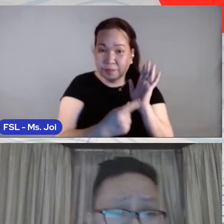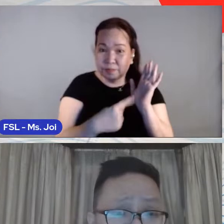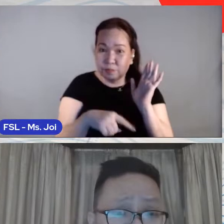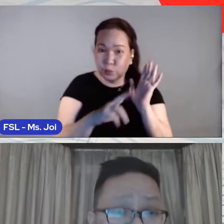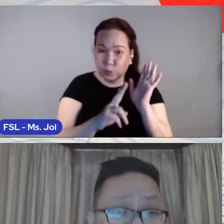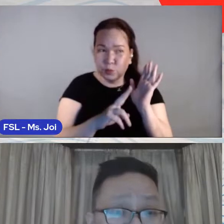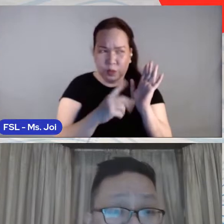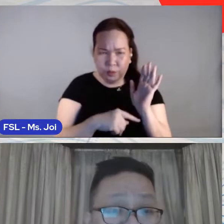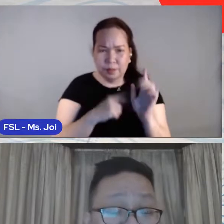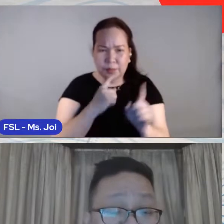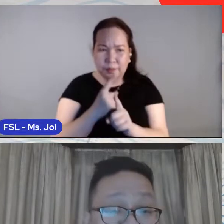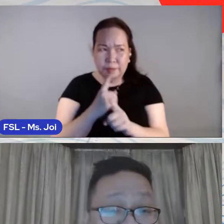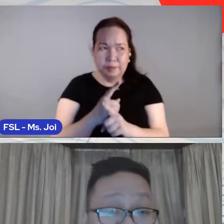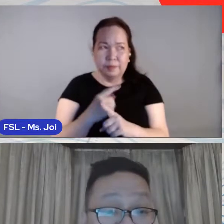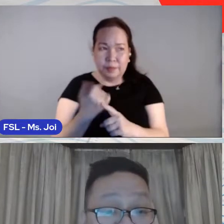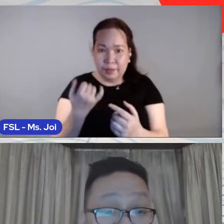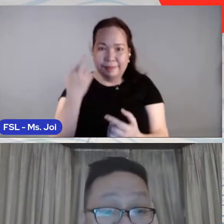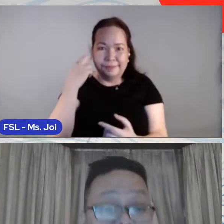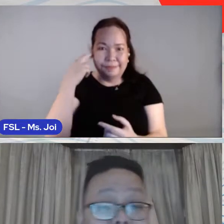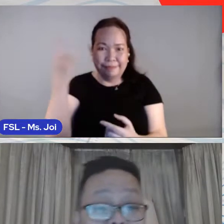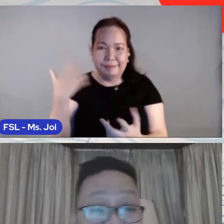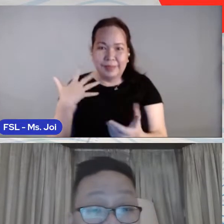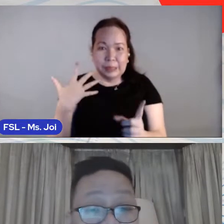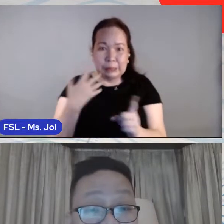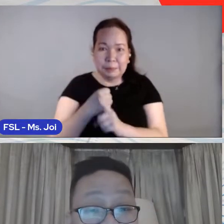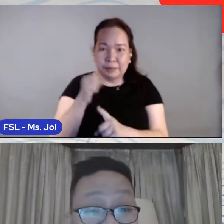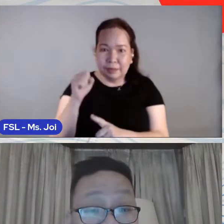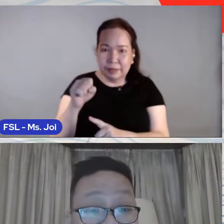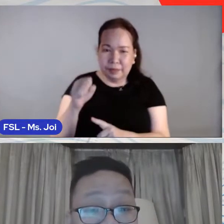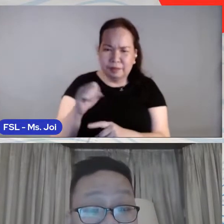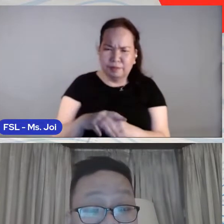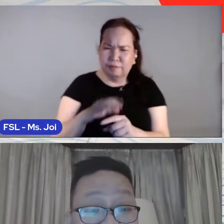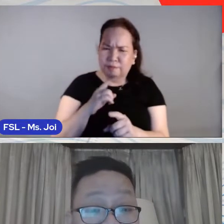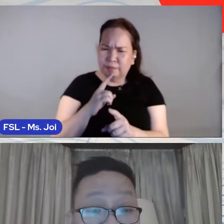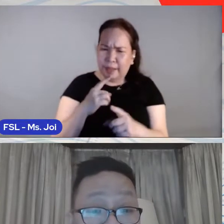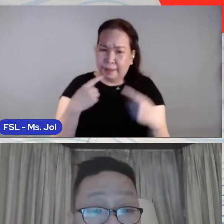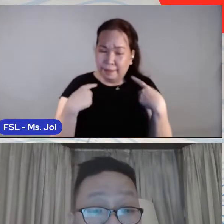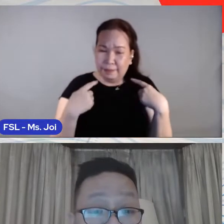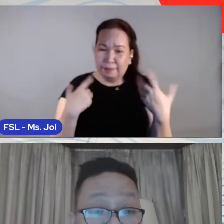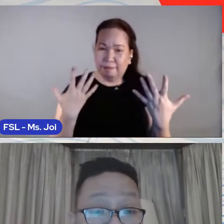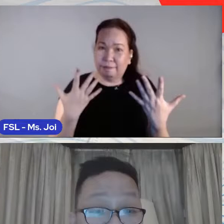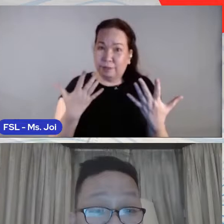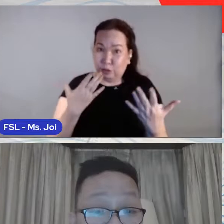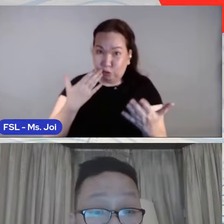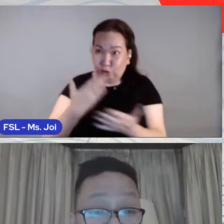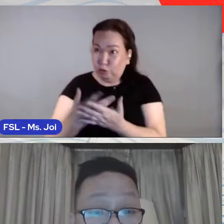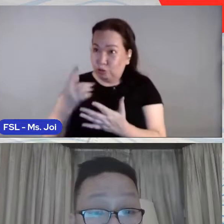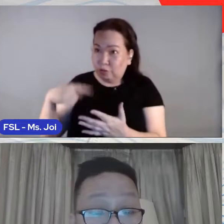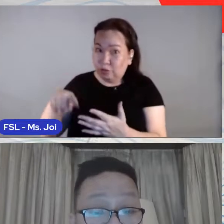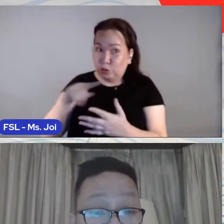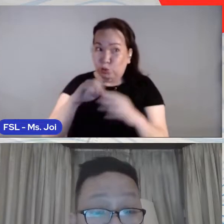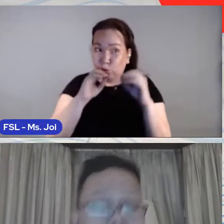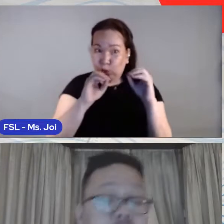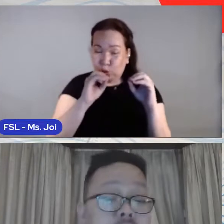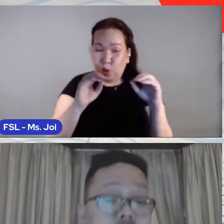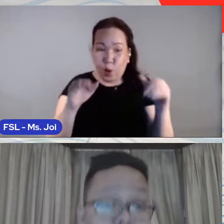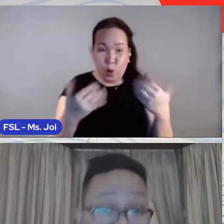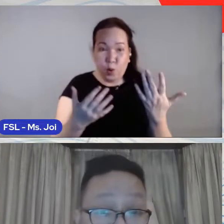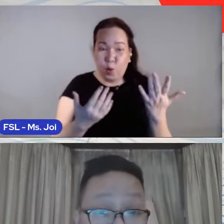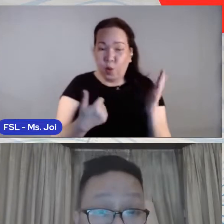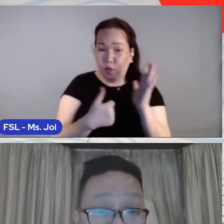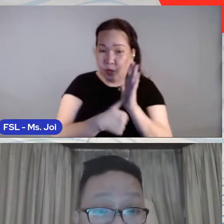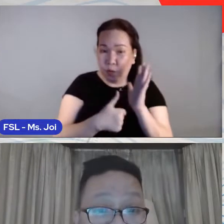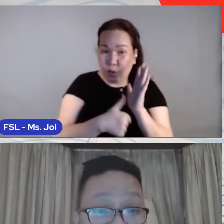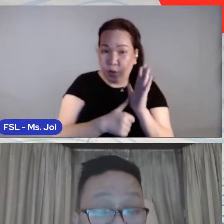gaano kalaki ba yung impact ng sinasabi natin. How effective are we actually in teaching people how to use the ballot? No? But more than